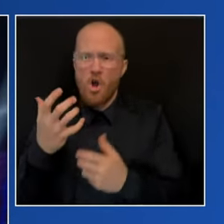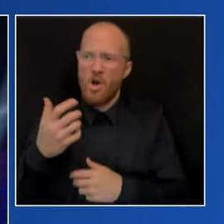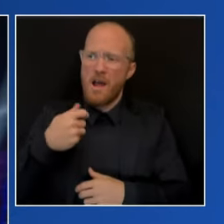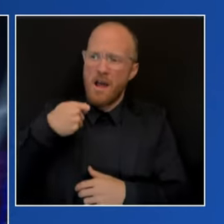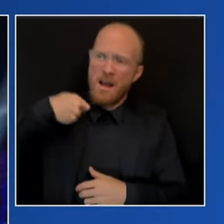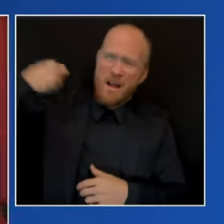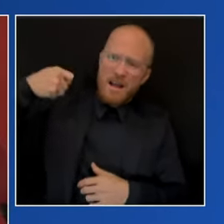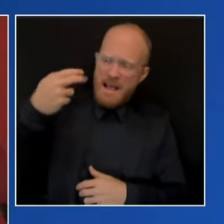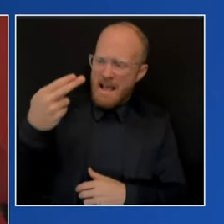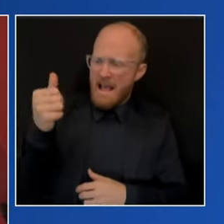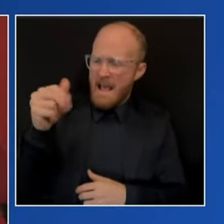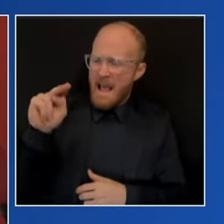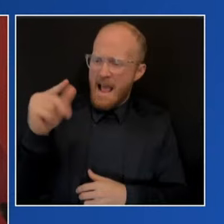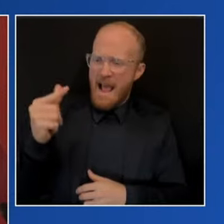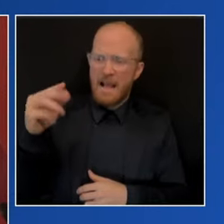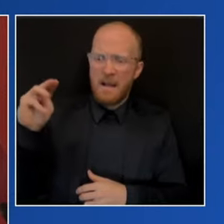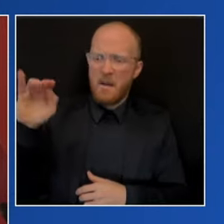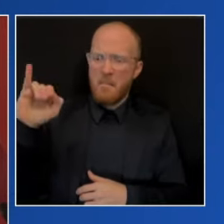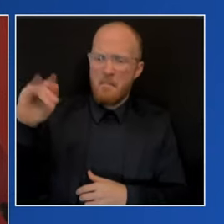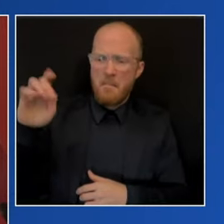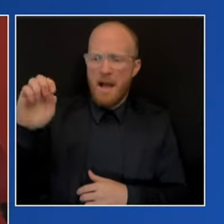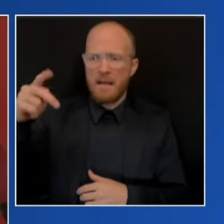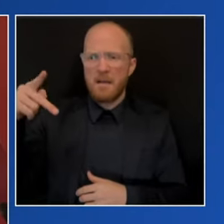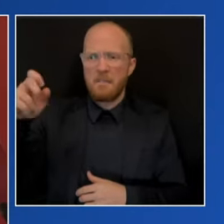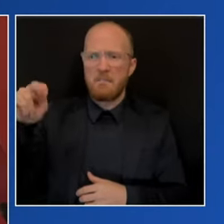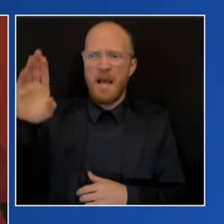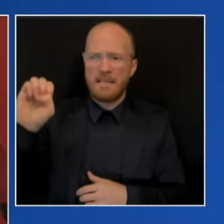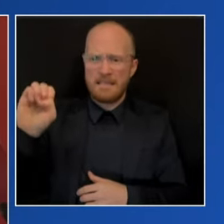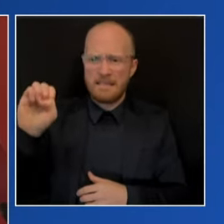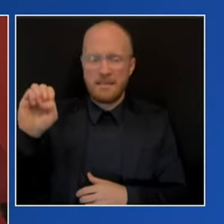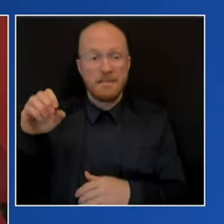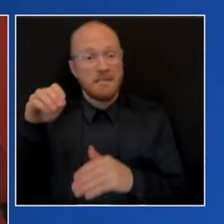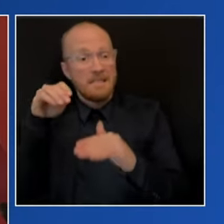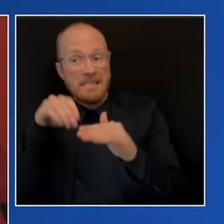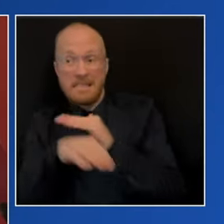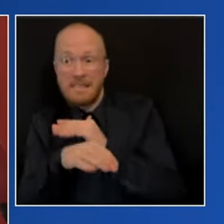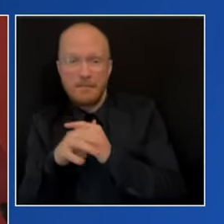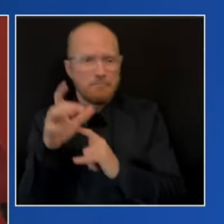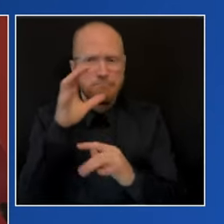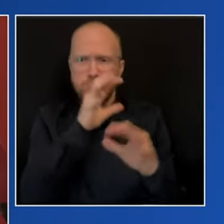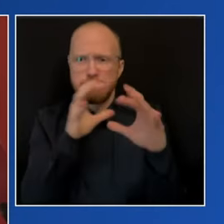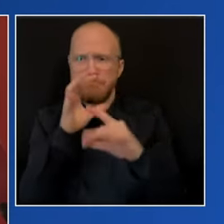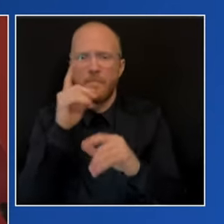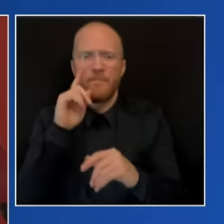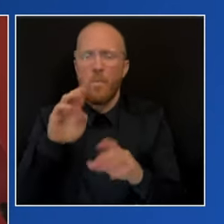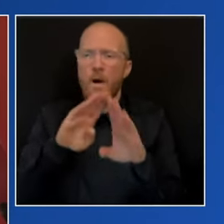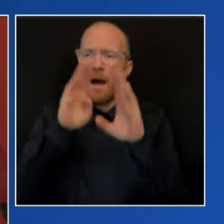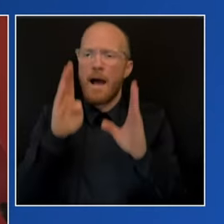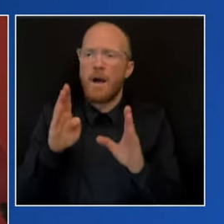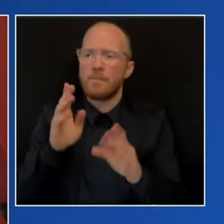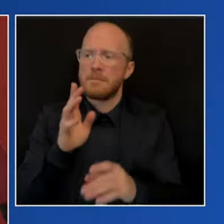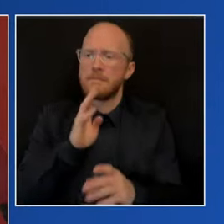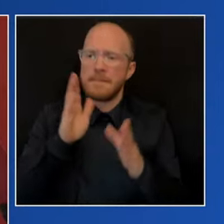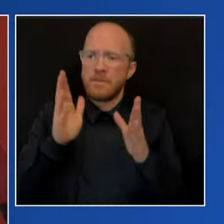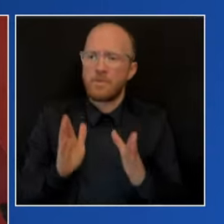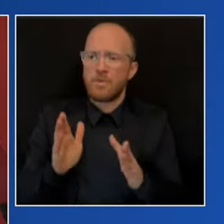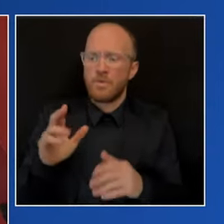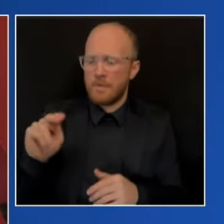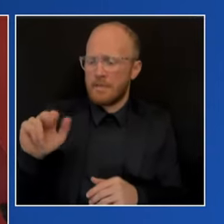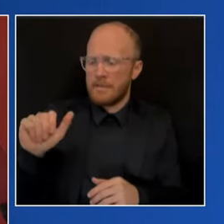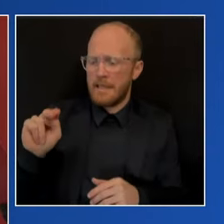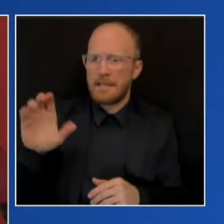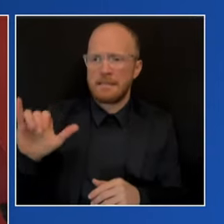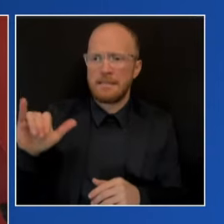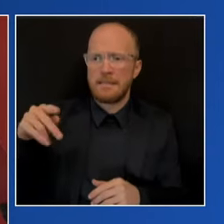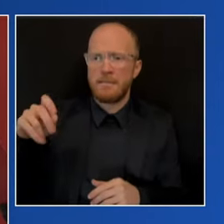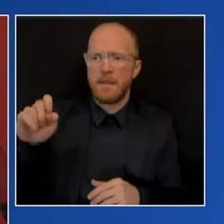Pence." Inside, they hunted for Speaker Pelosi. The House was chanting,